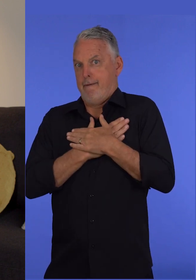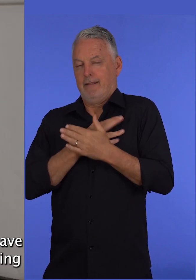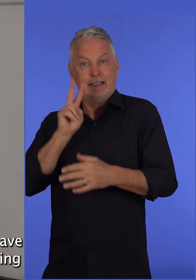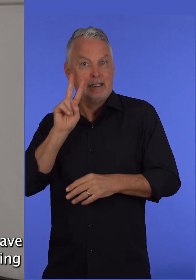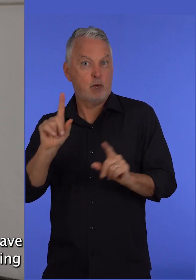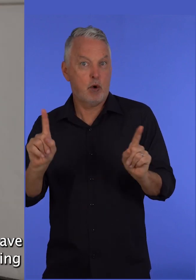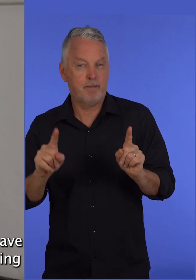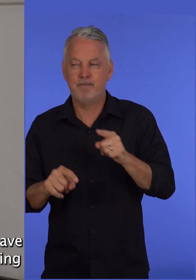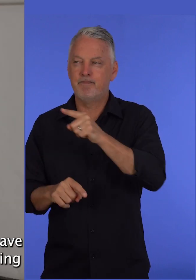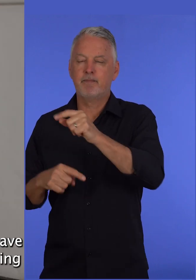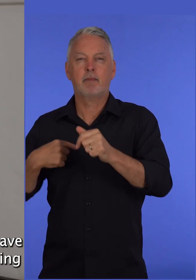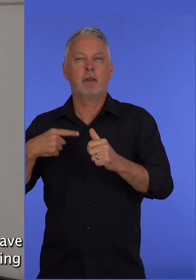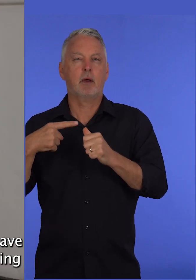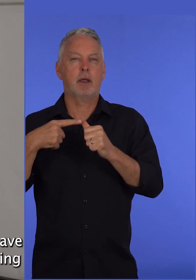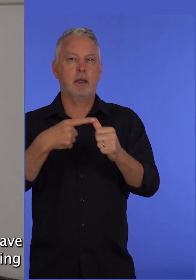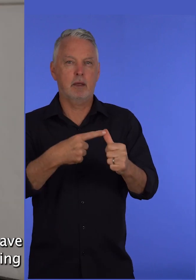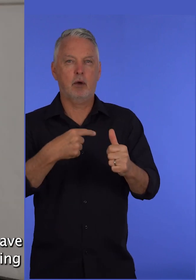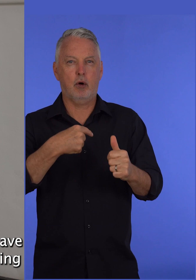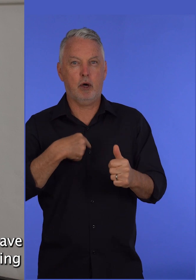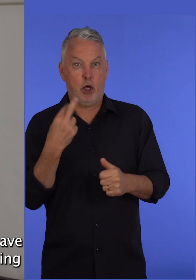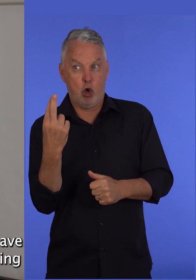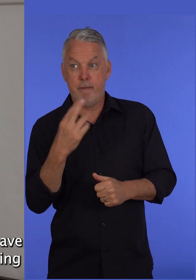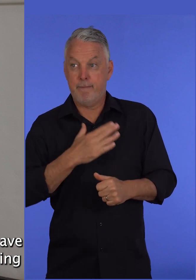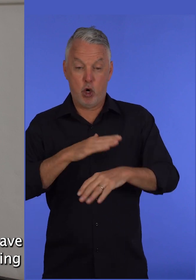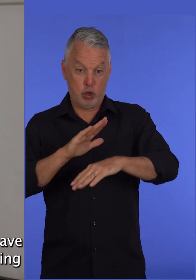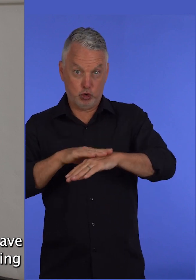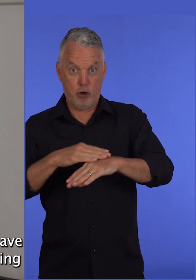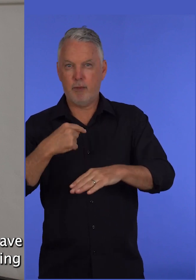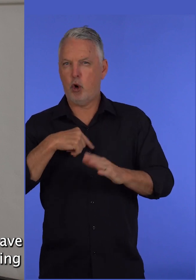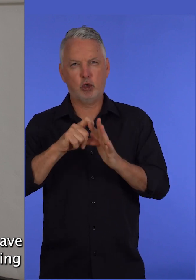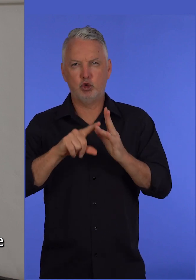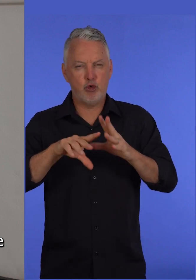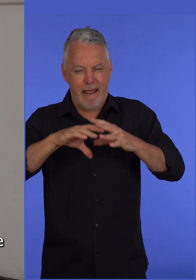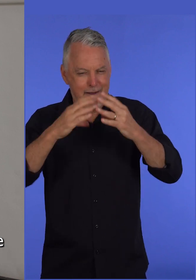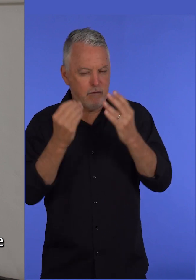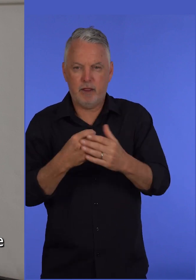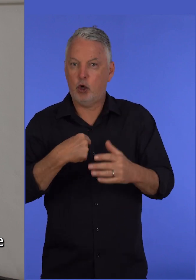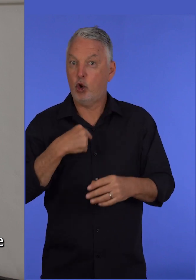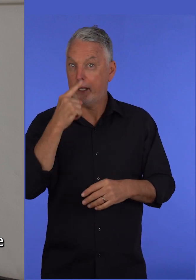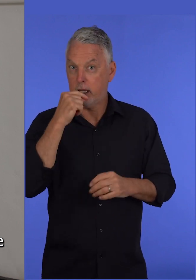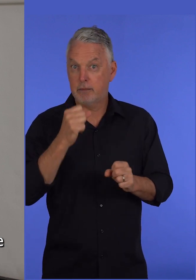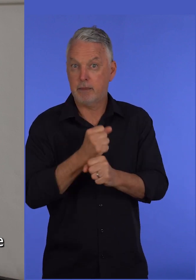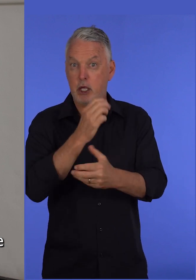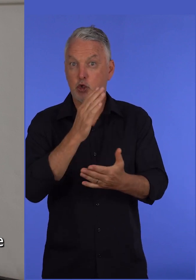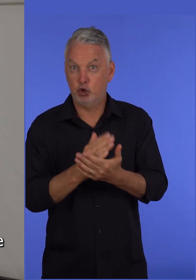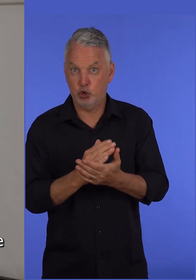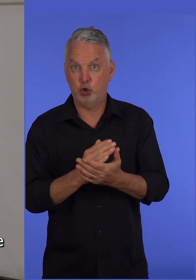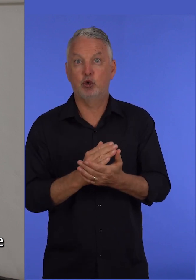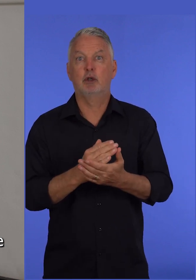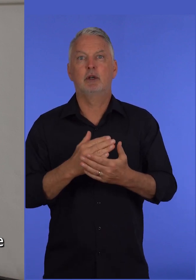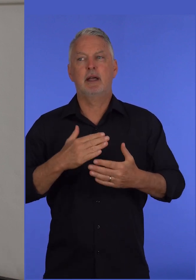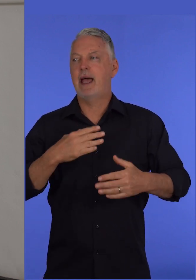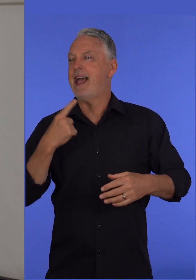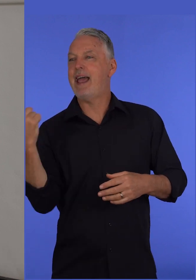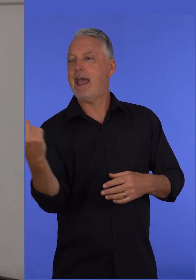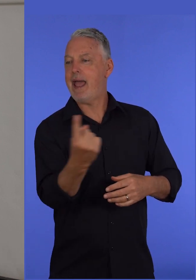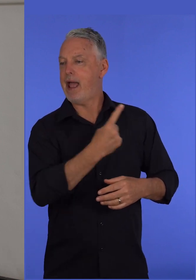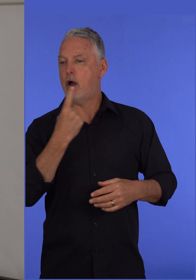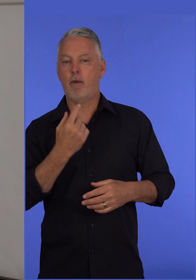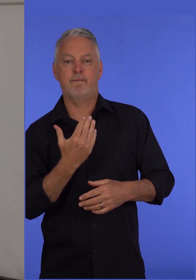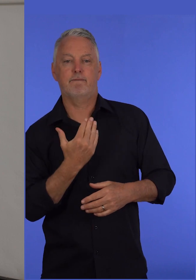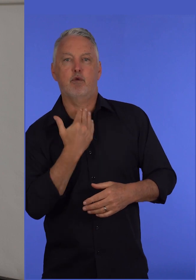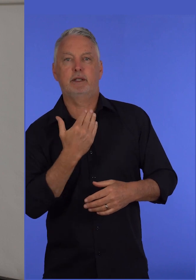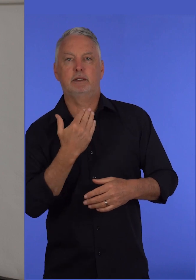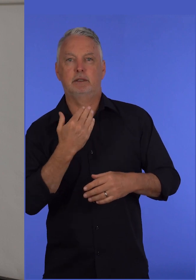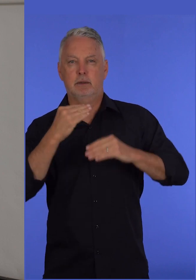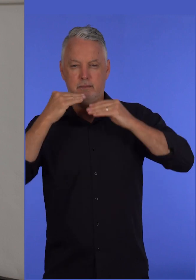see? My hope is that however long I have in this role, that I do everything within my power to ensure that the voice is heard at every